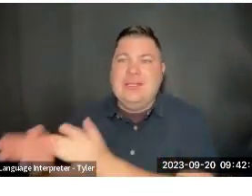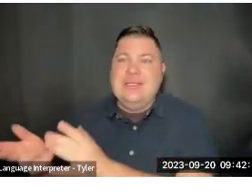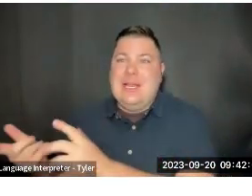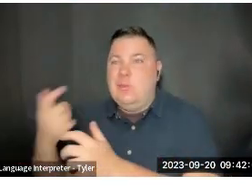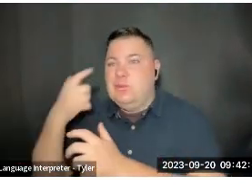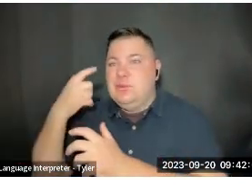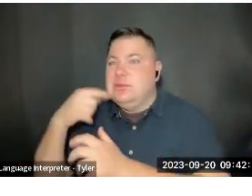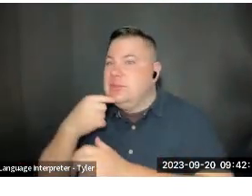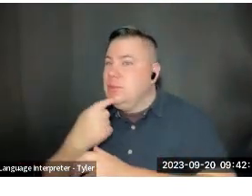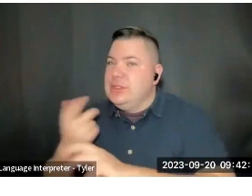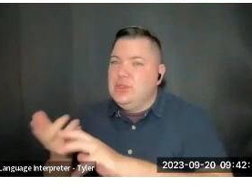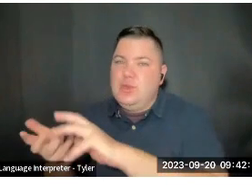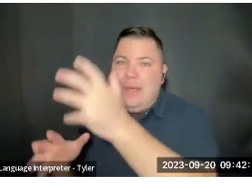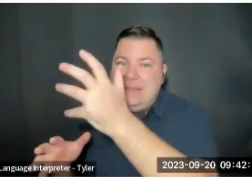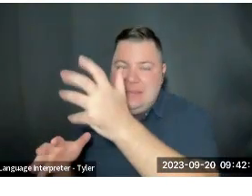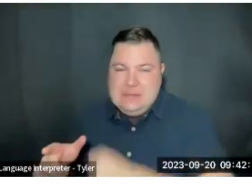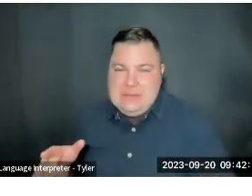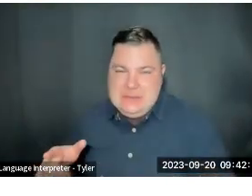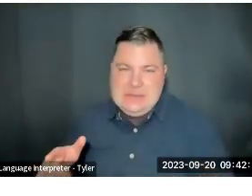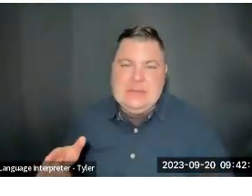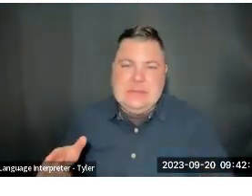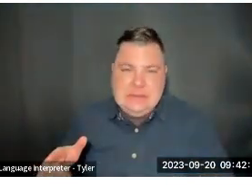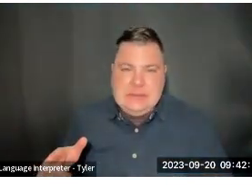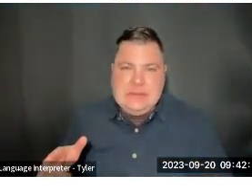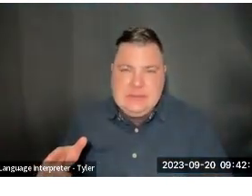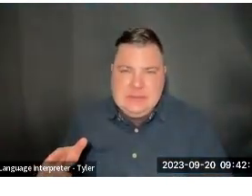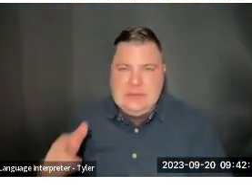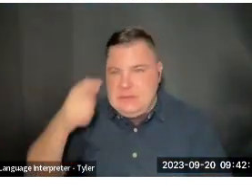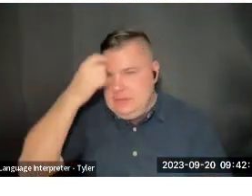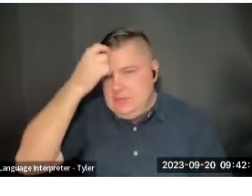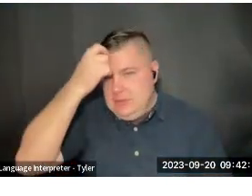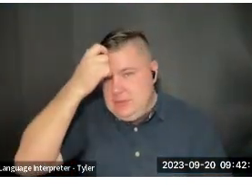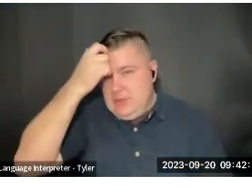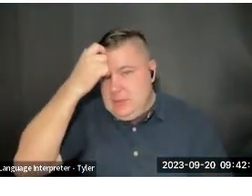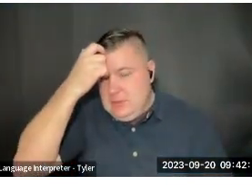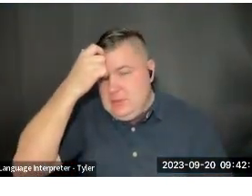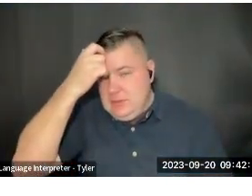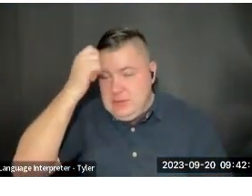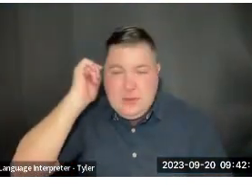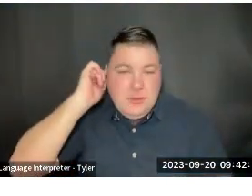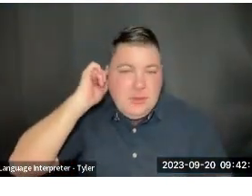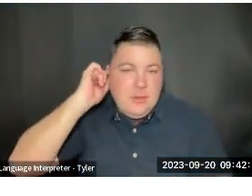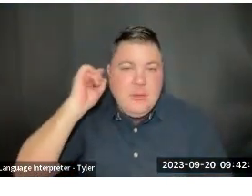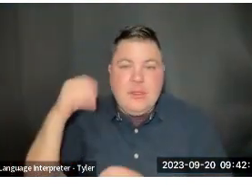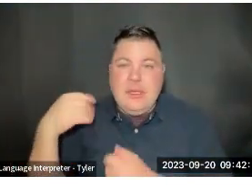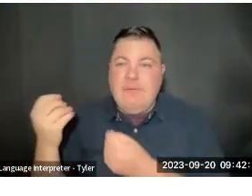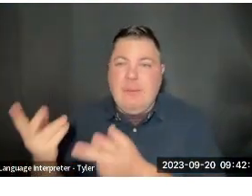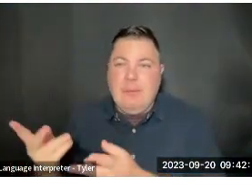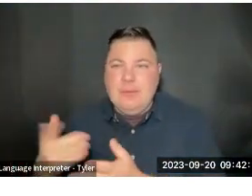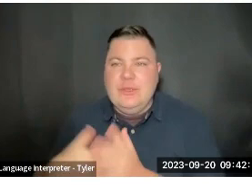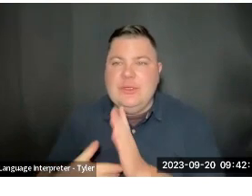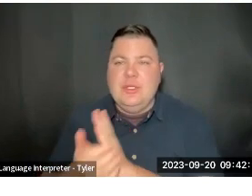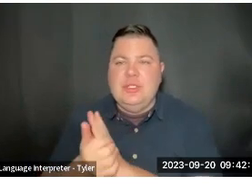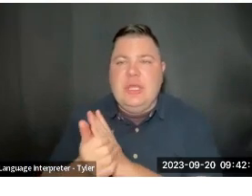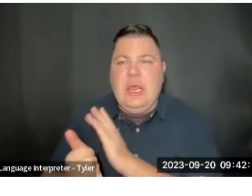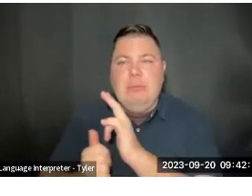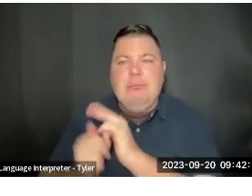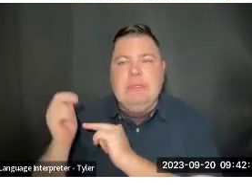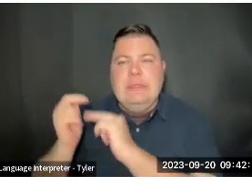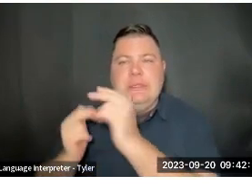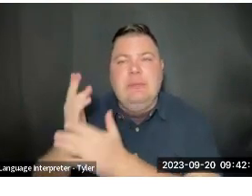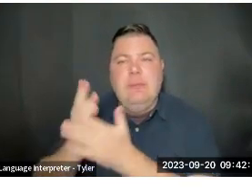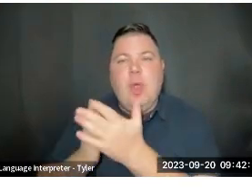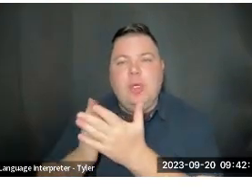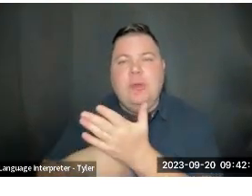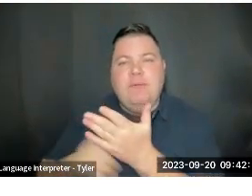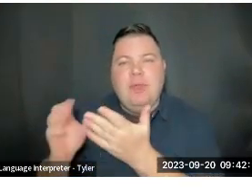And in the crisis segment, you get some opportunities, what we call a real skill building piece of the